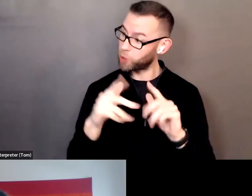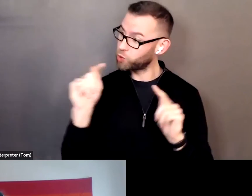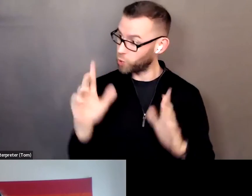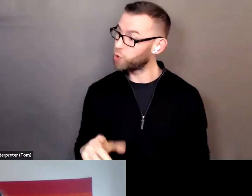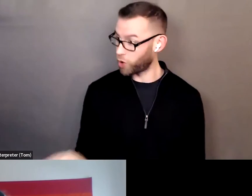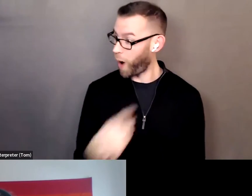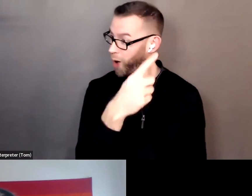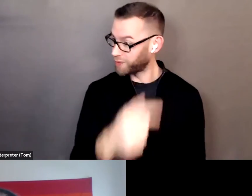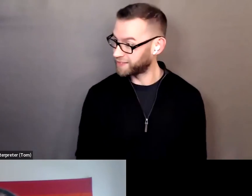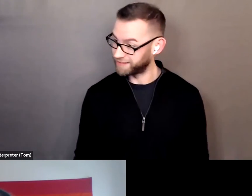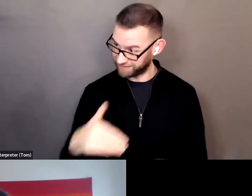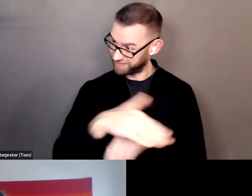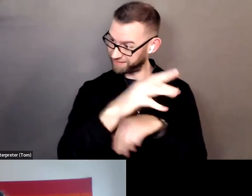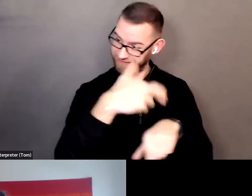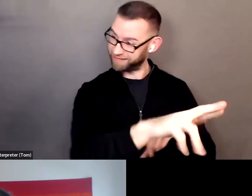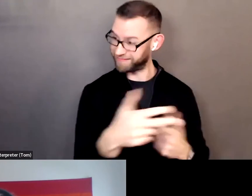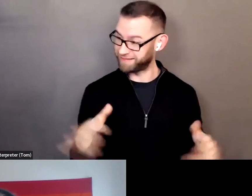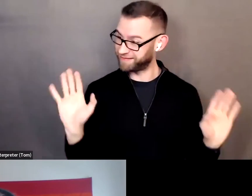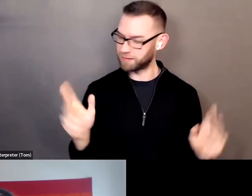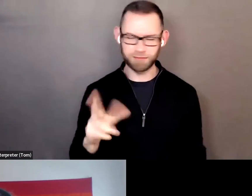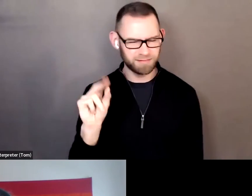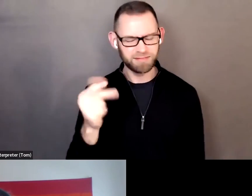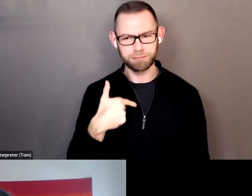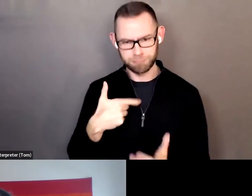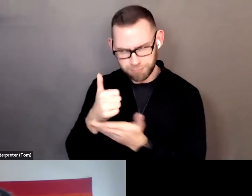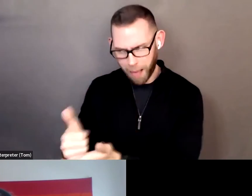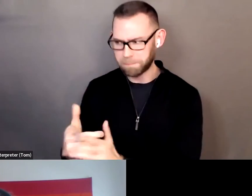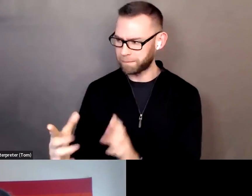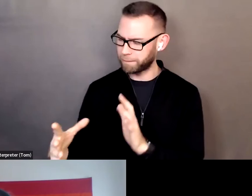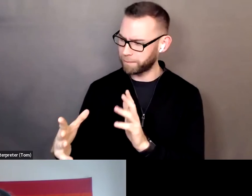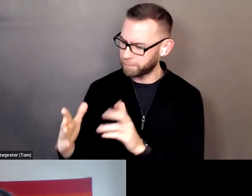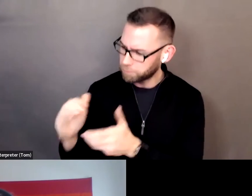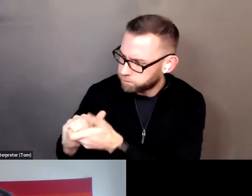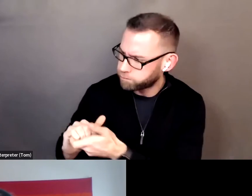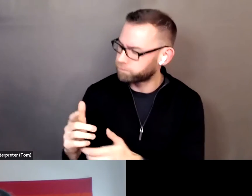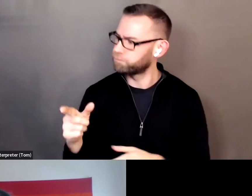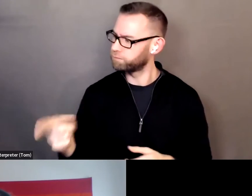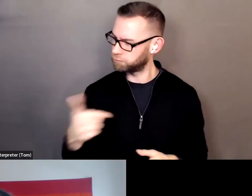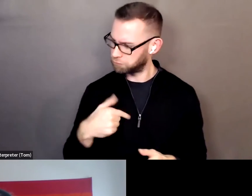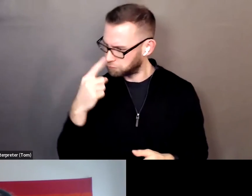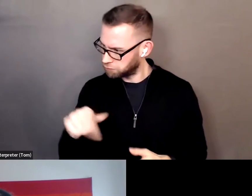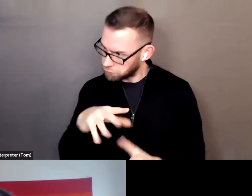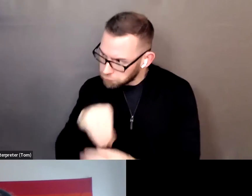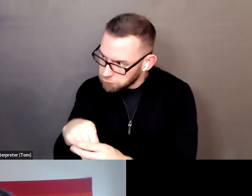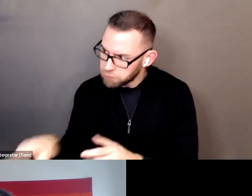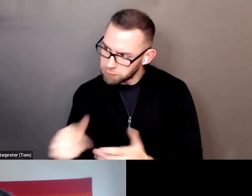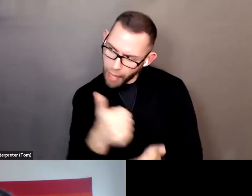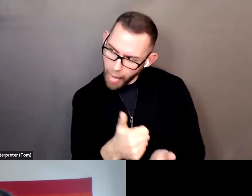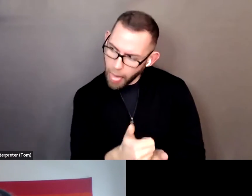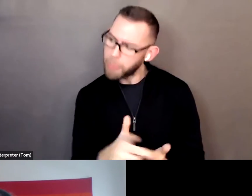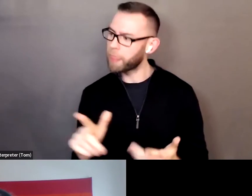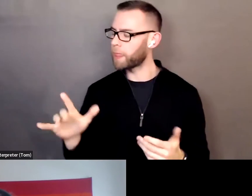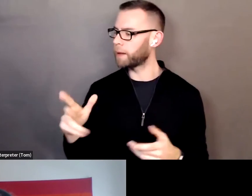appointment, to find where to go, schedule those things so that they can leave that space with like a